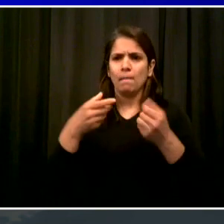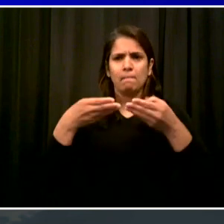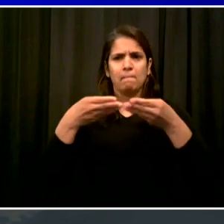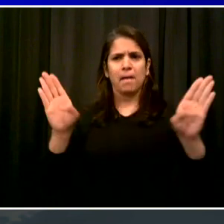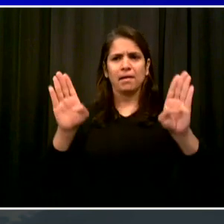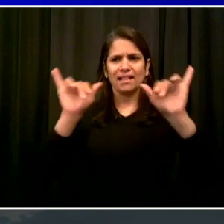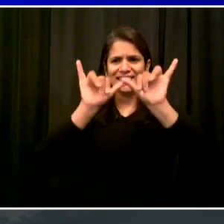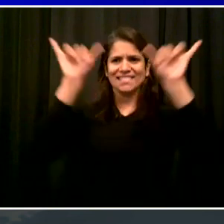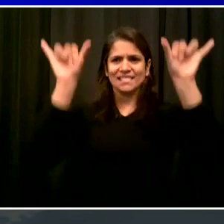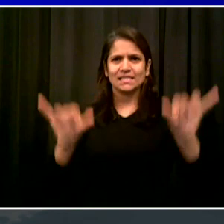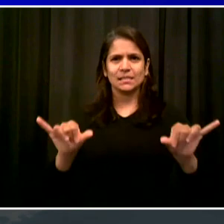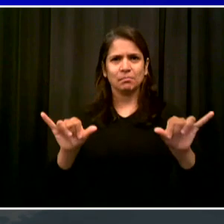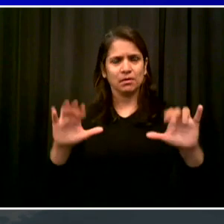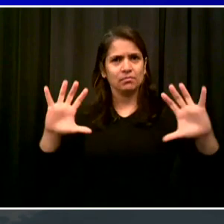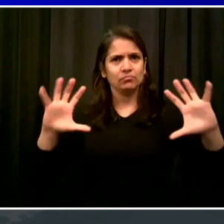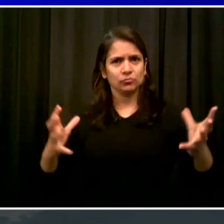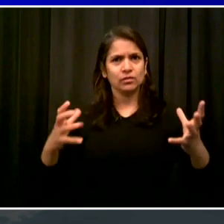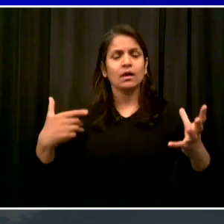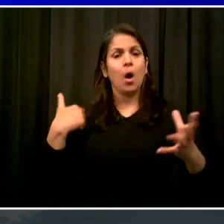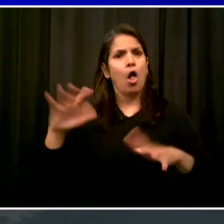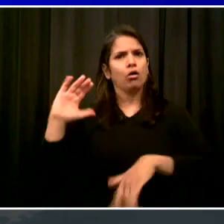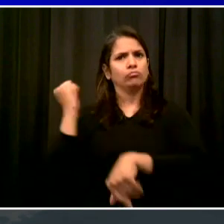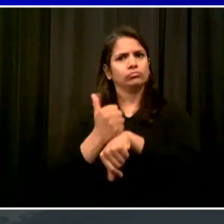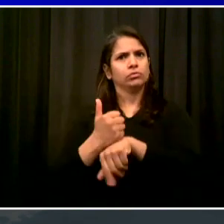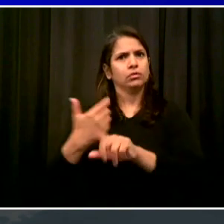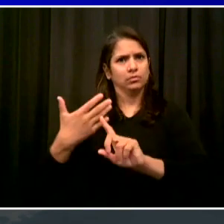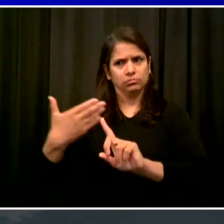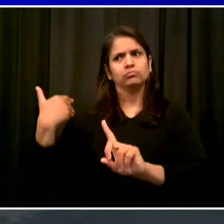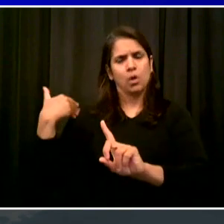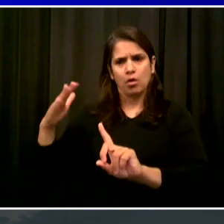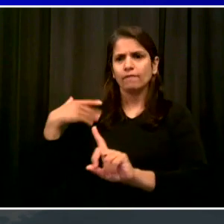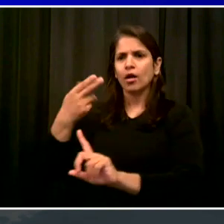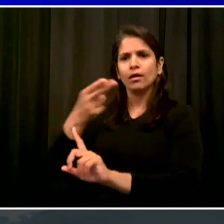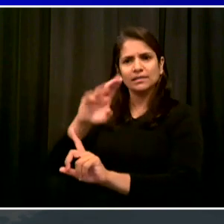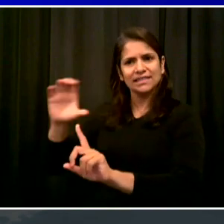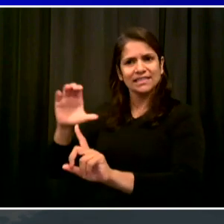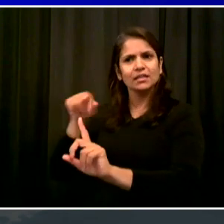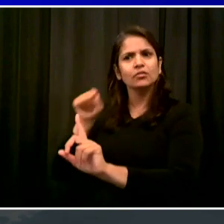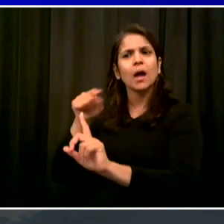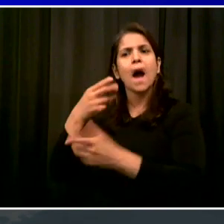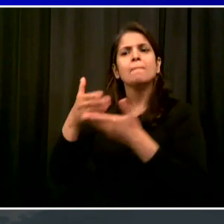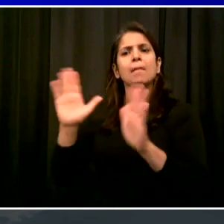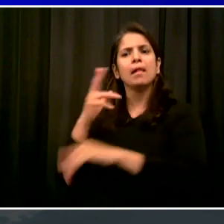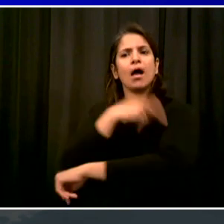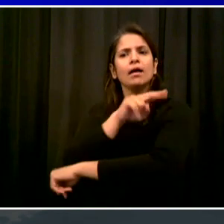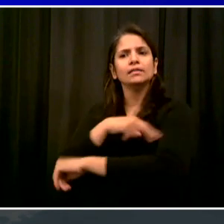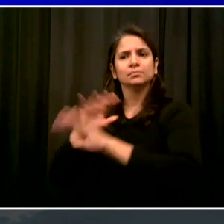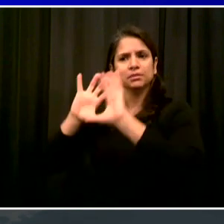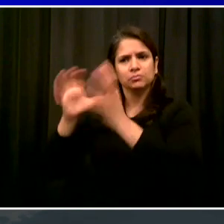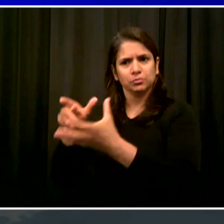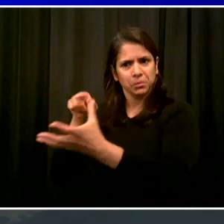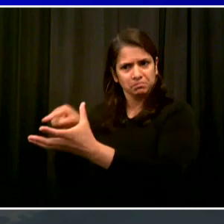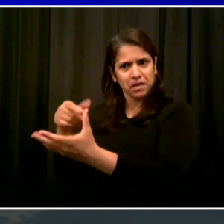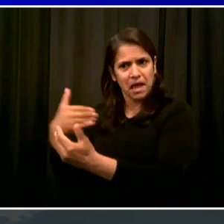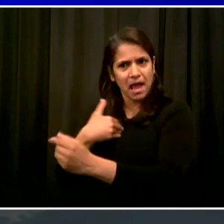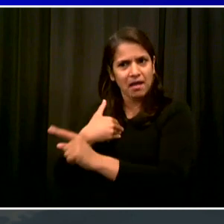pay. We've got to strengthen that system. We invested in it years ago to save it. That became a crucial element of how we were